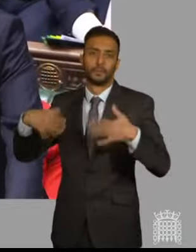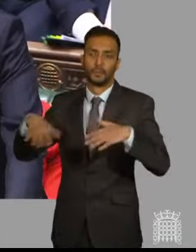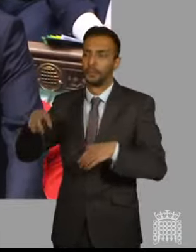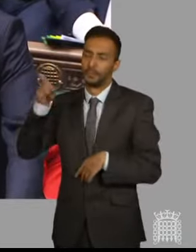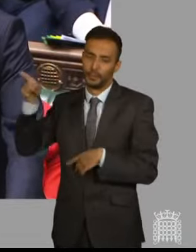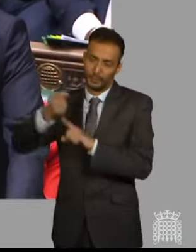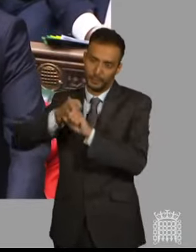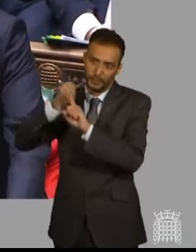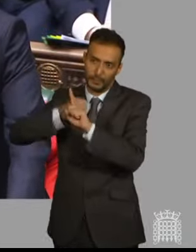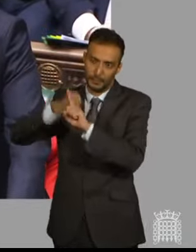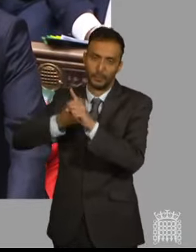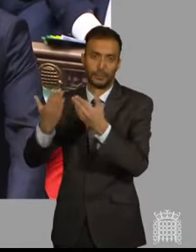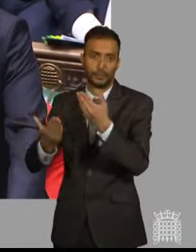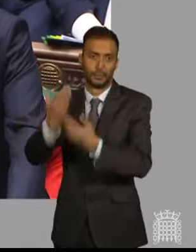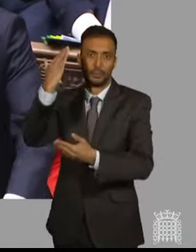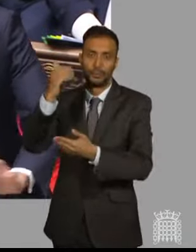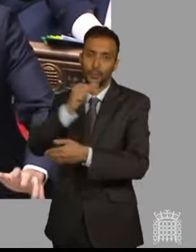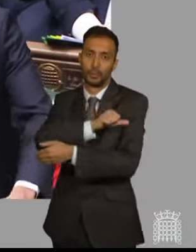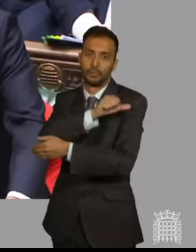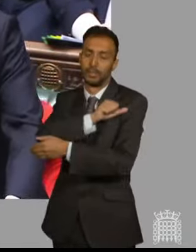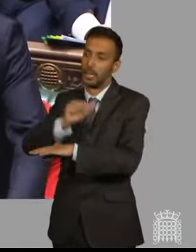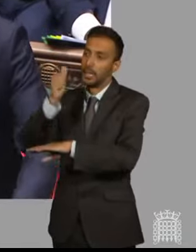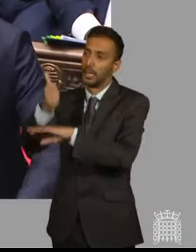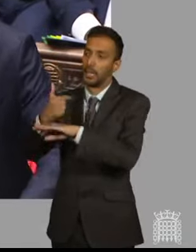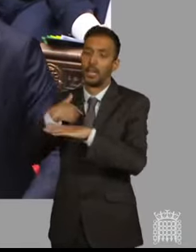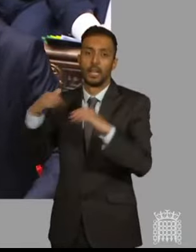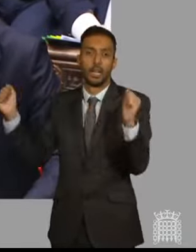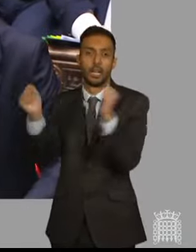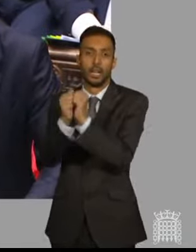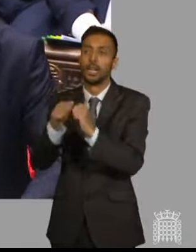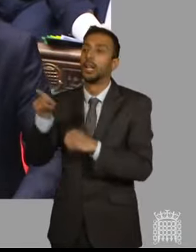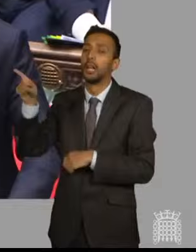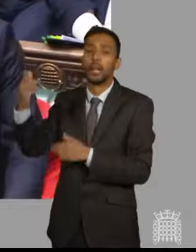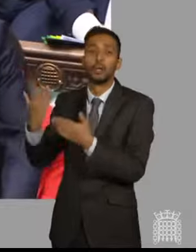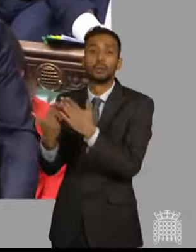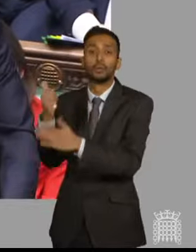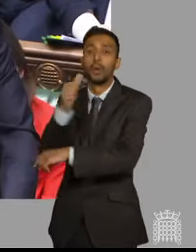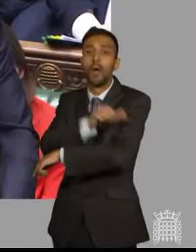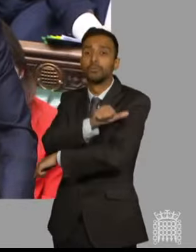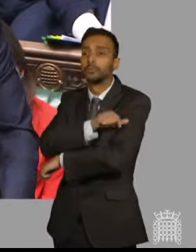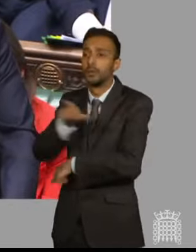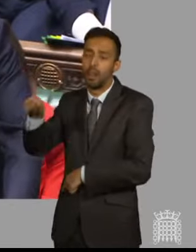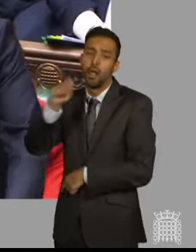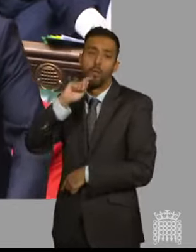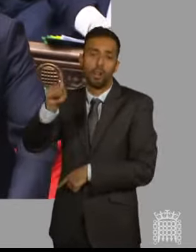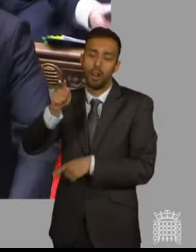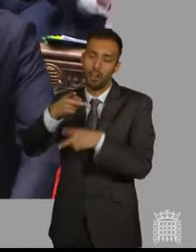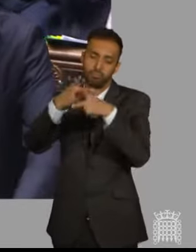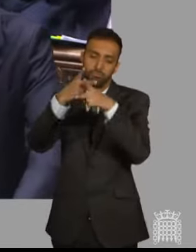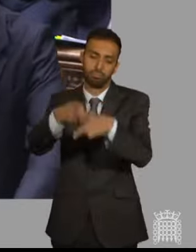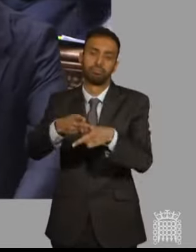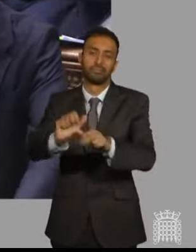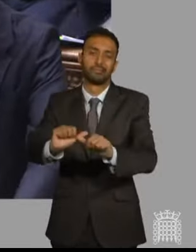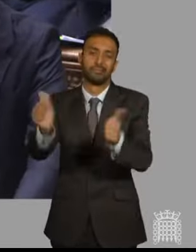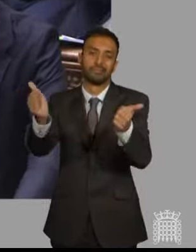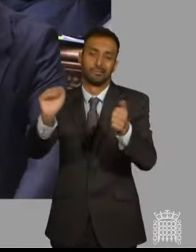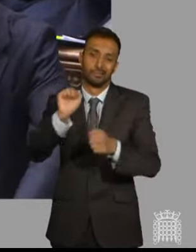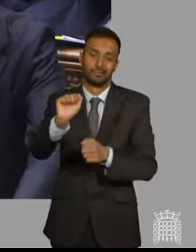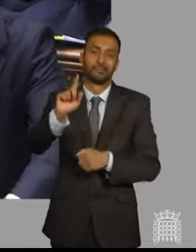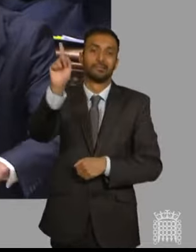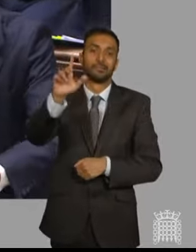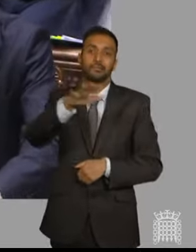to him and his constituents as well. And I'm pleased that Planning Commission and funding has now been granted for the site and work is